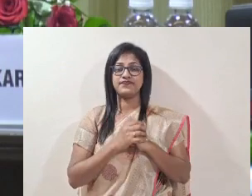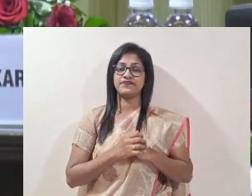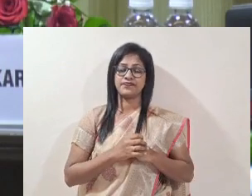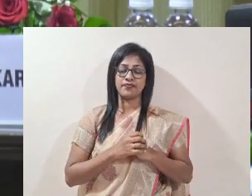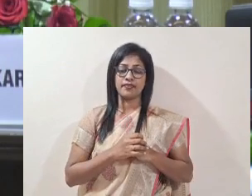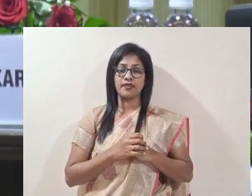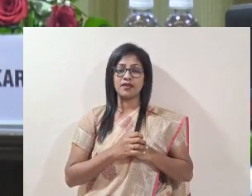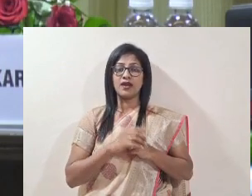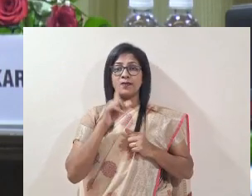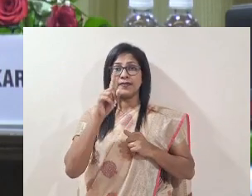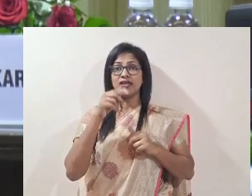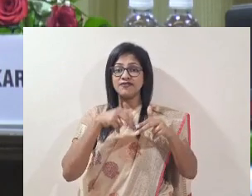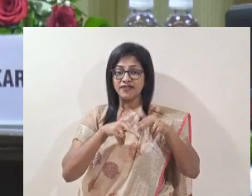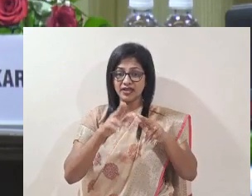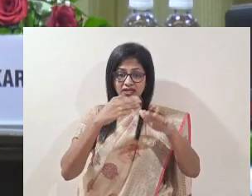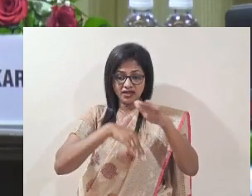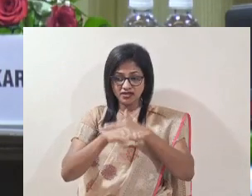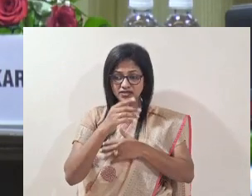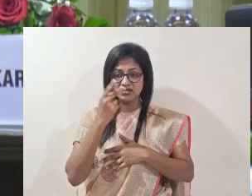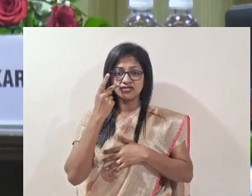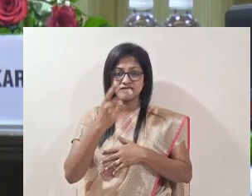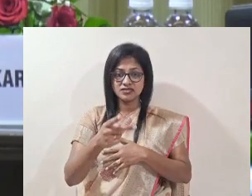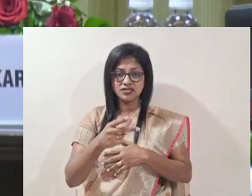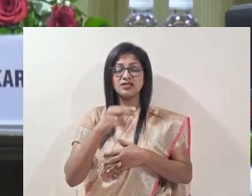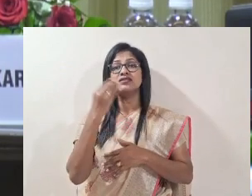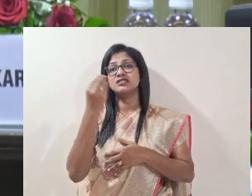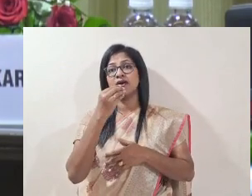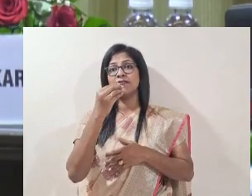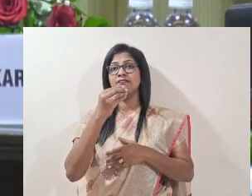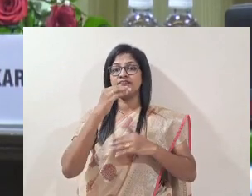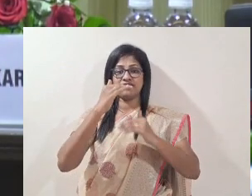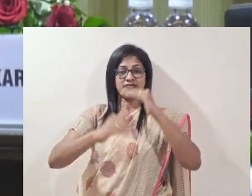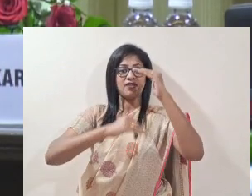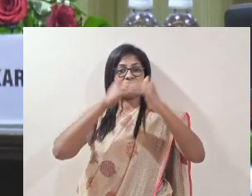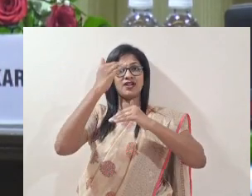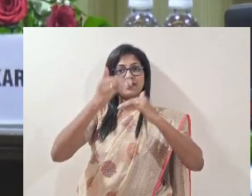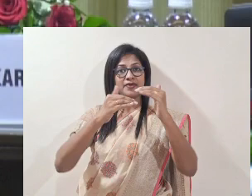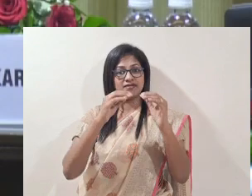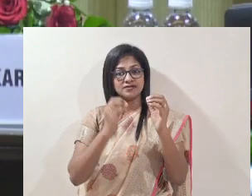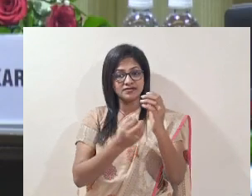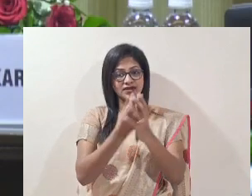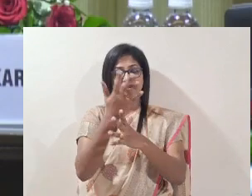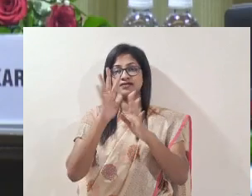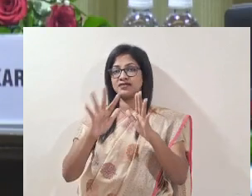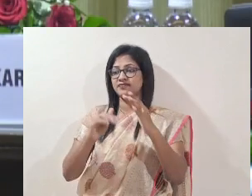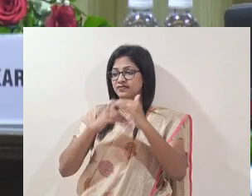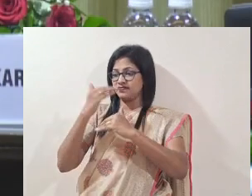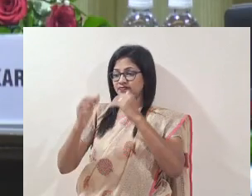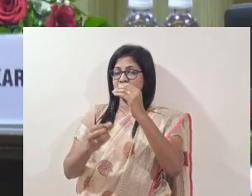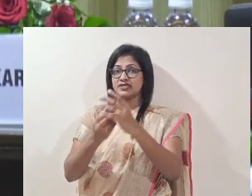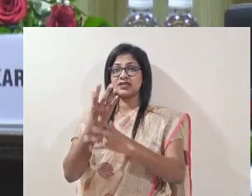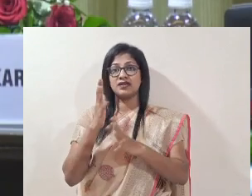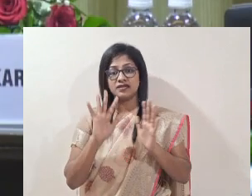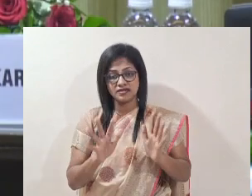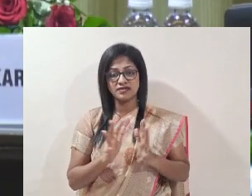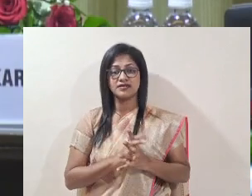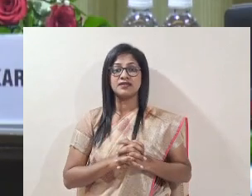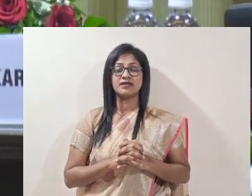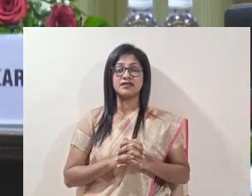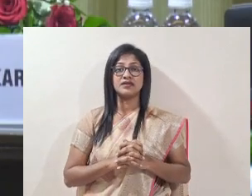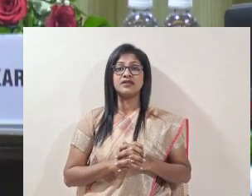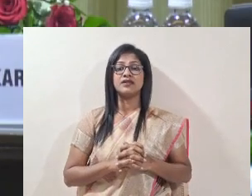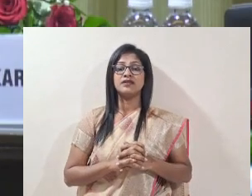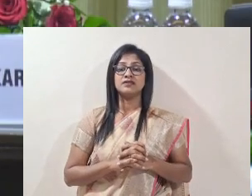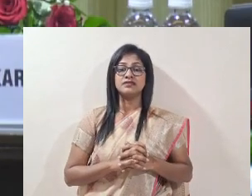likely to be some development has come up, and we might not have been able to envisage what is going to